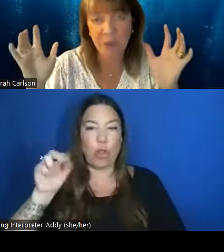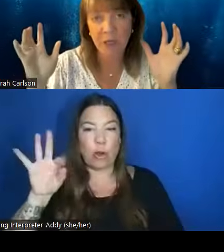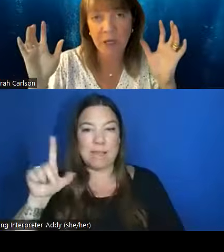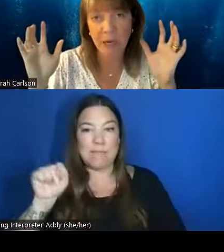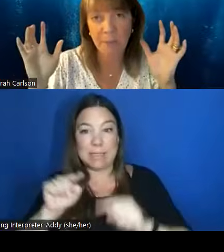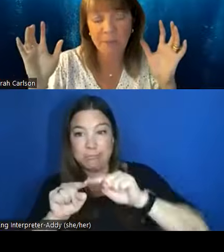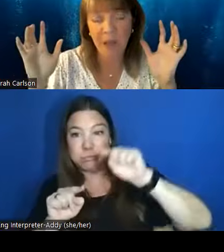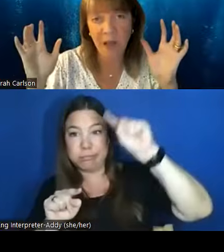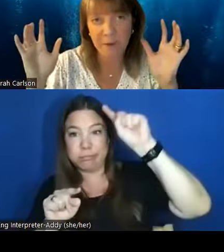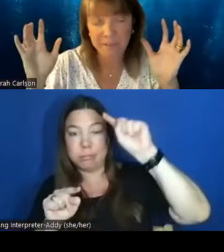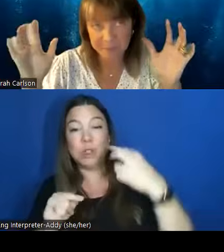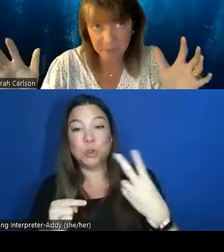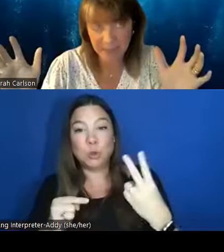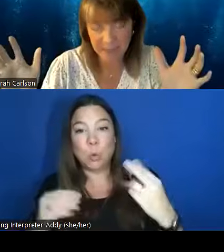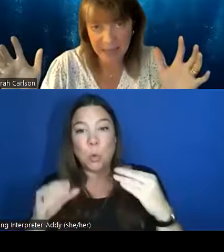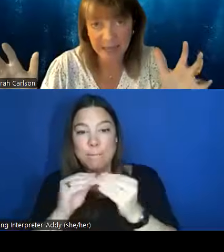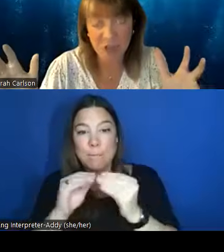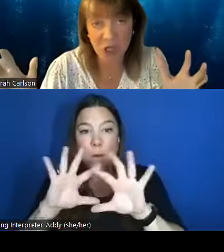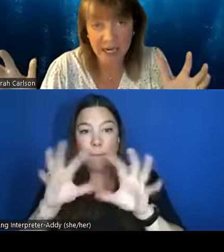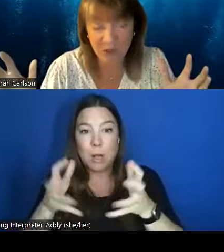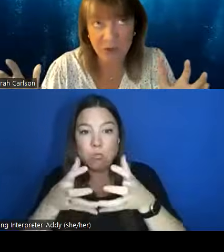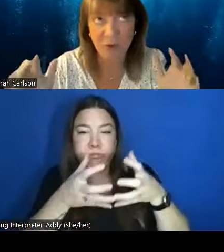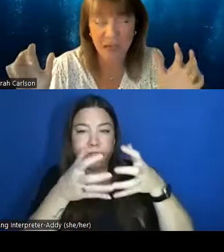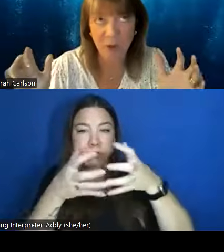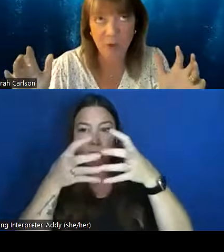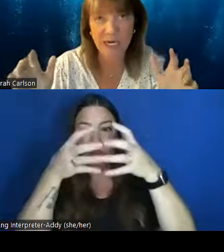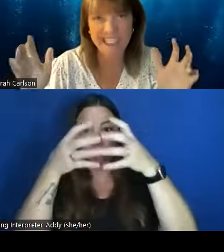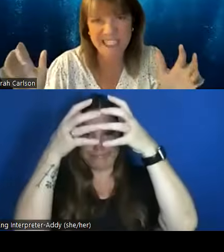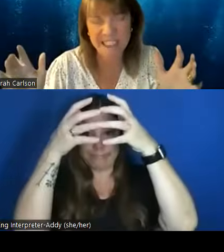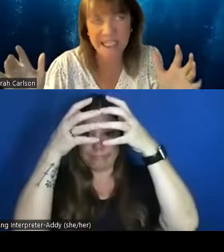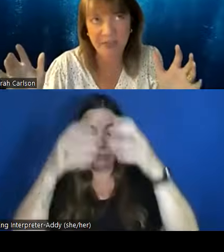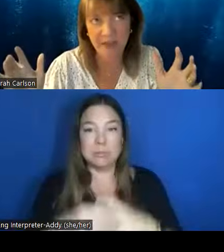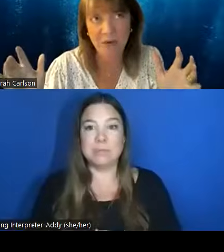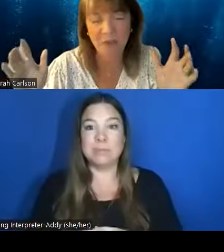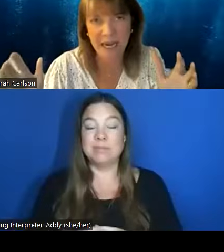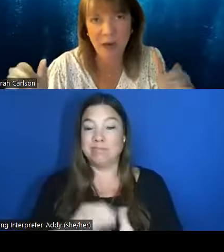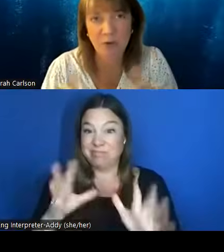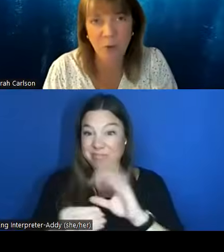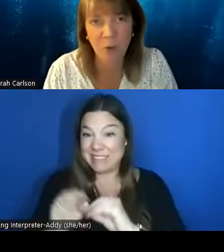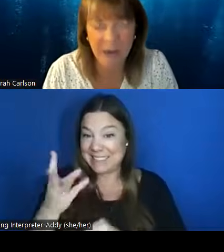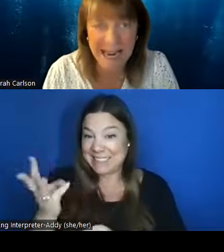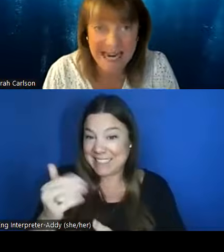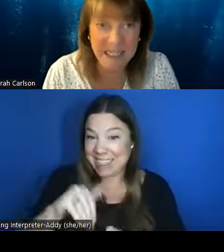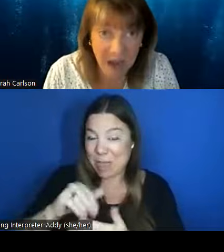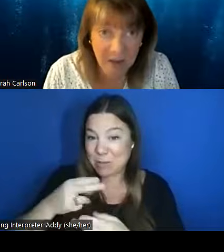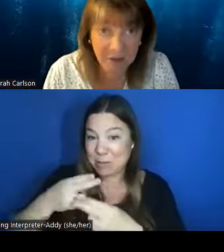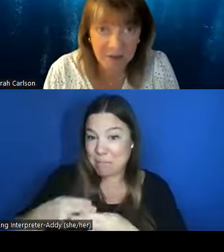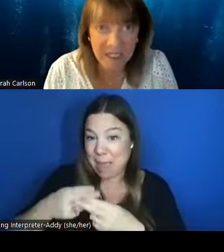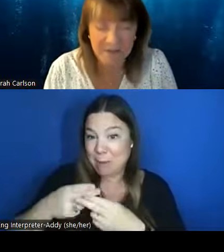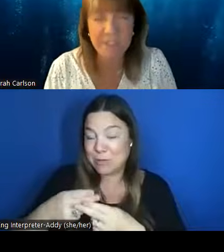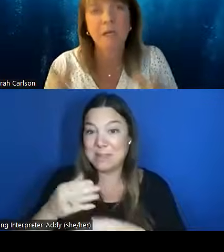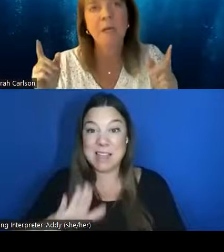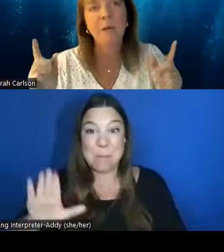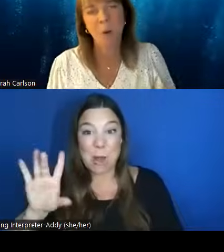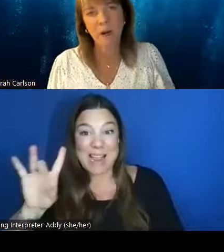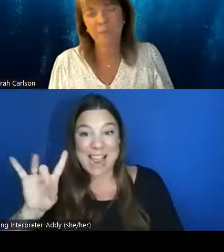balloons on the end of the chain. So that created 16,000 pounds or about 8 tons of